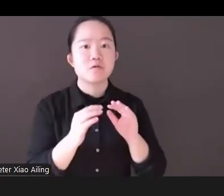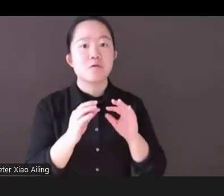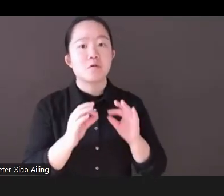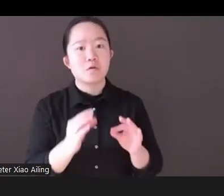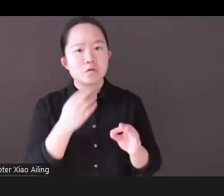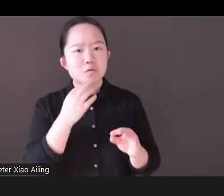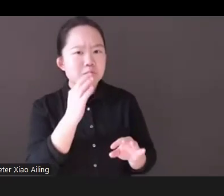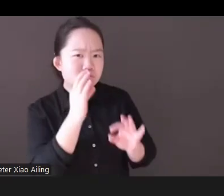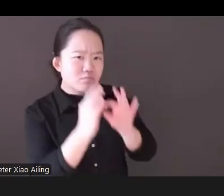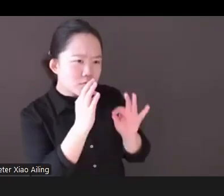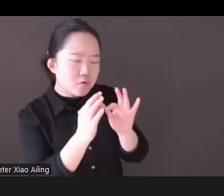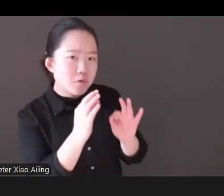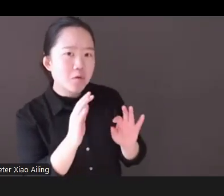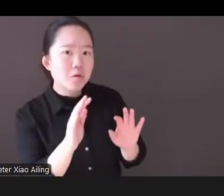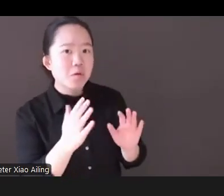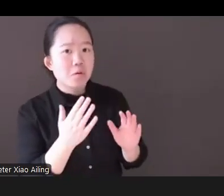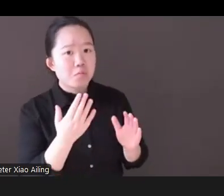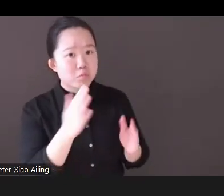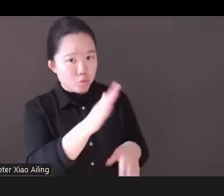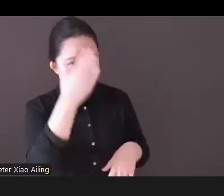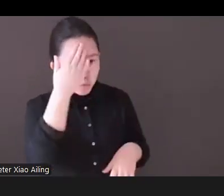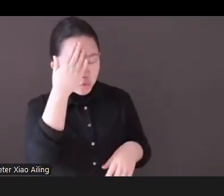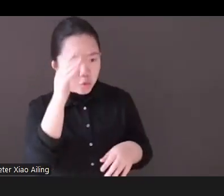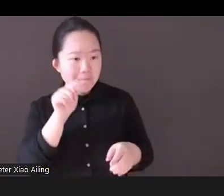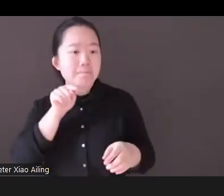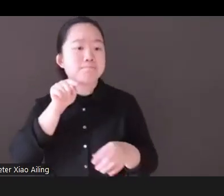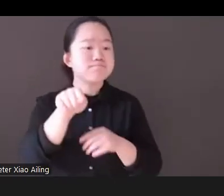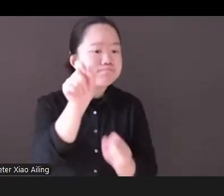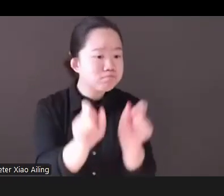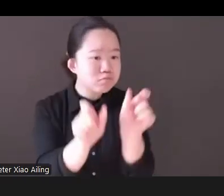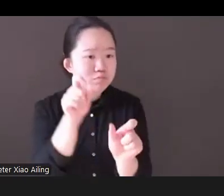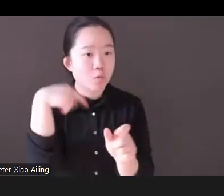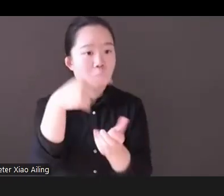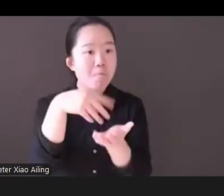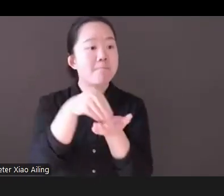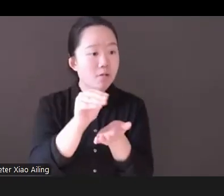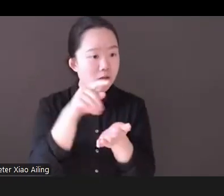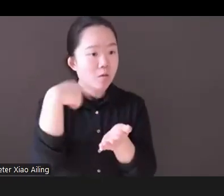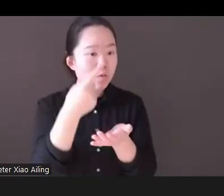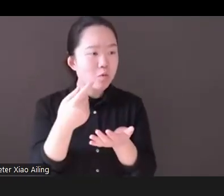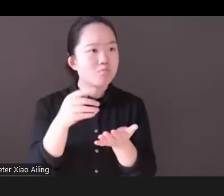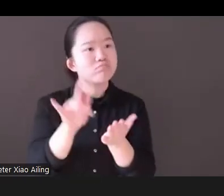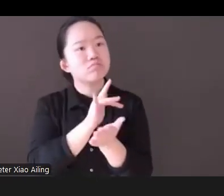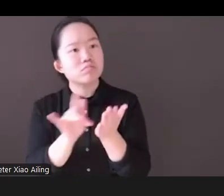review of the Web Accessibility Directive that many users have no clue that they have the right to complain or provide feedback.